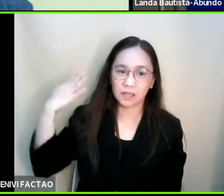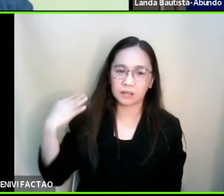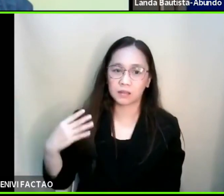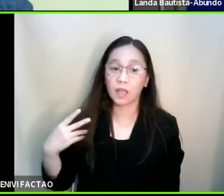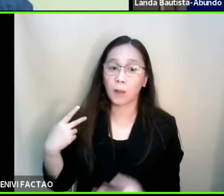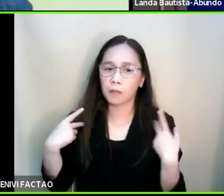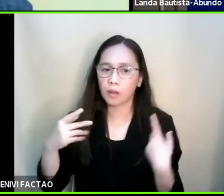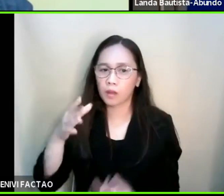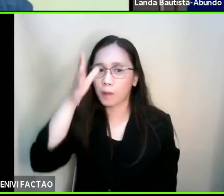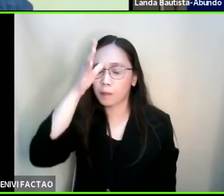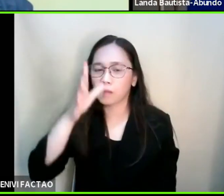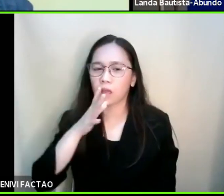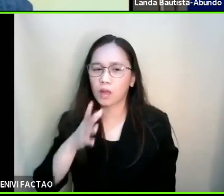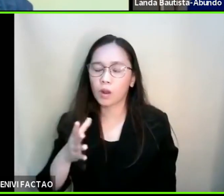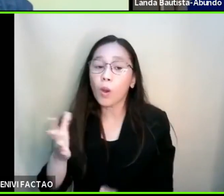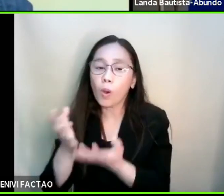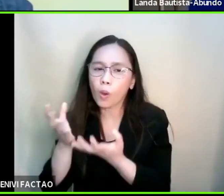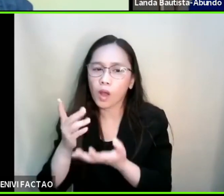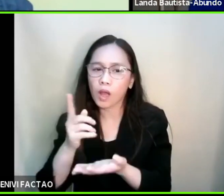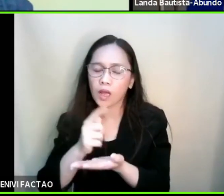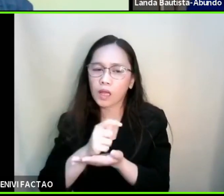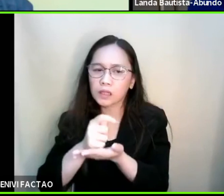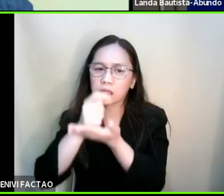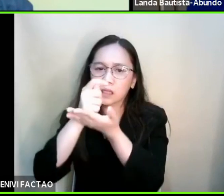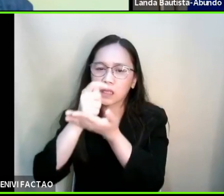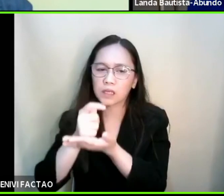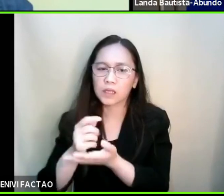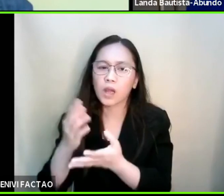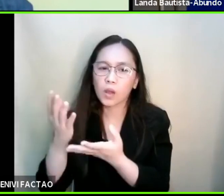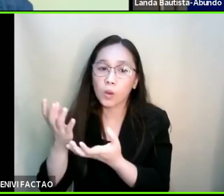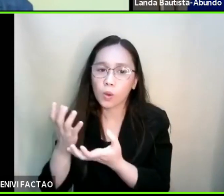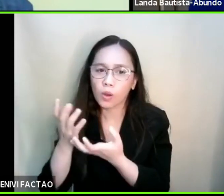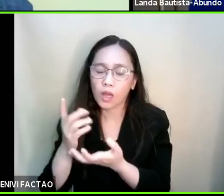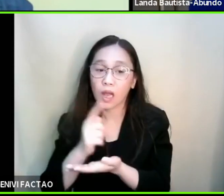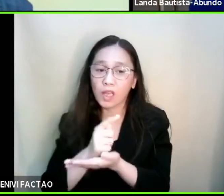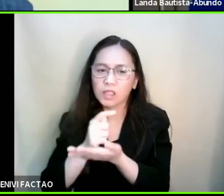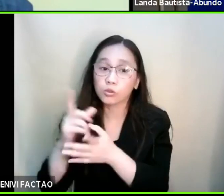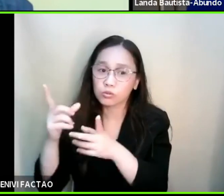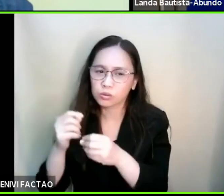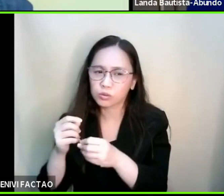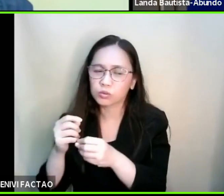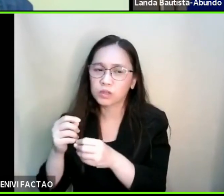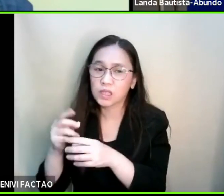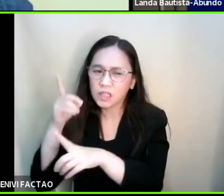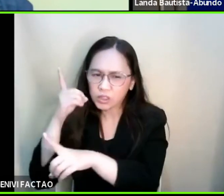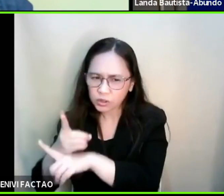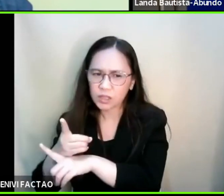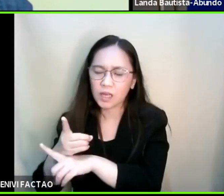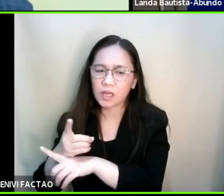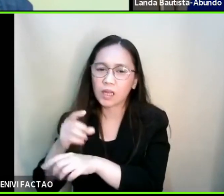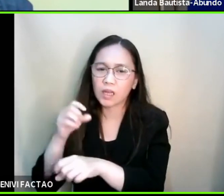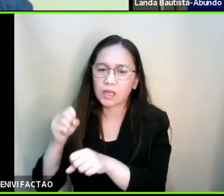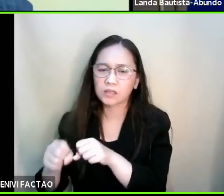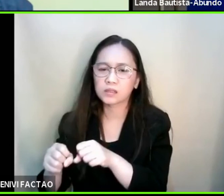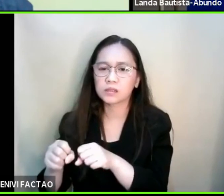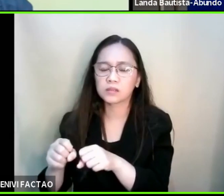We had one parent na who actually wanted one of the therapists to teach the child to do it properly, so that